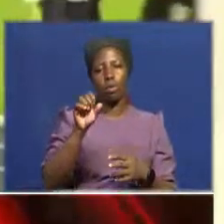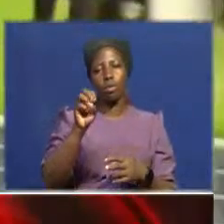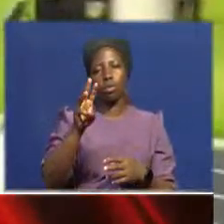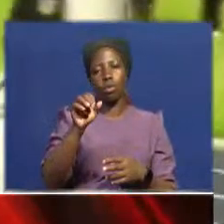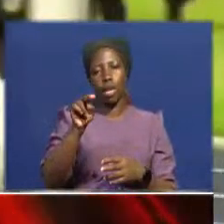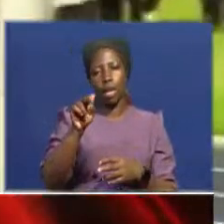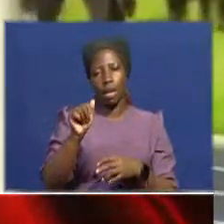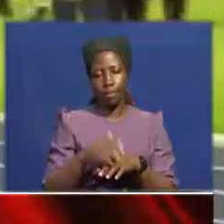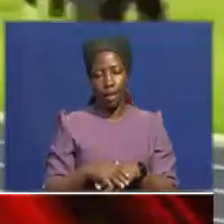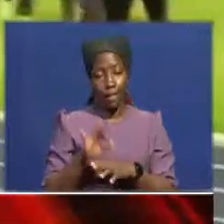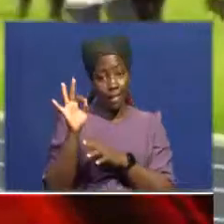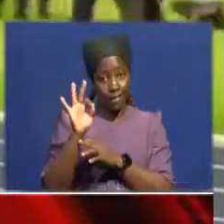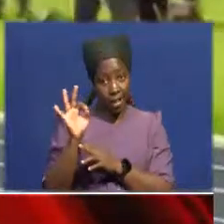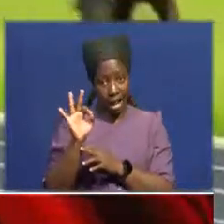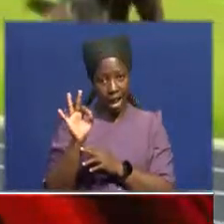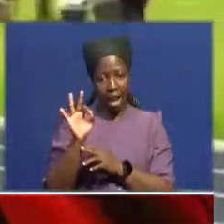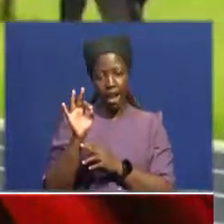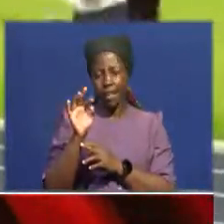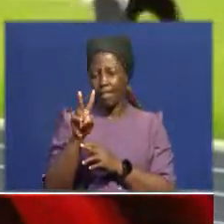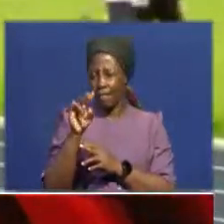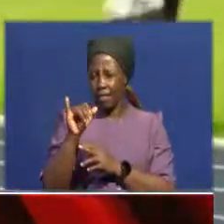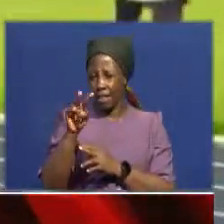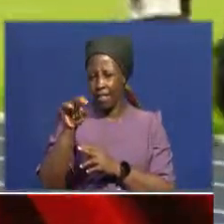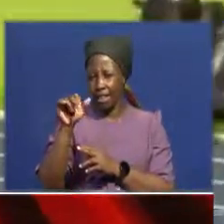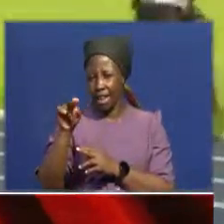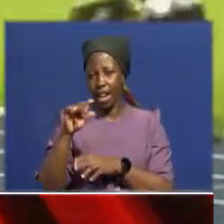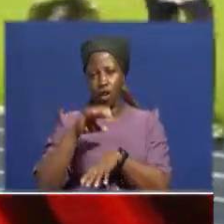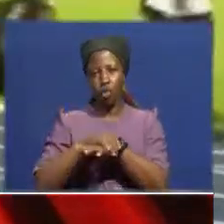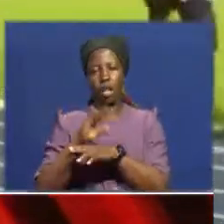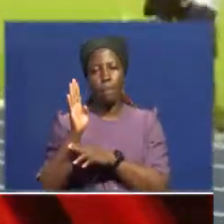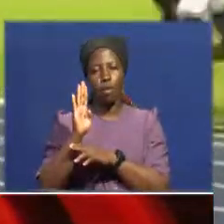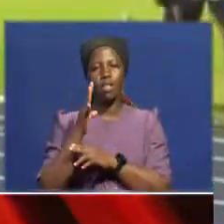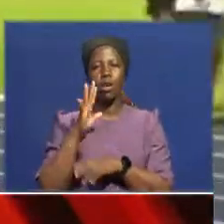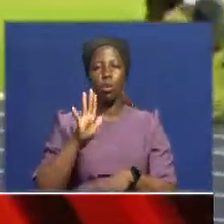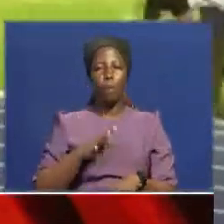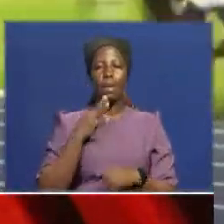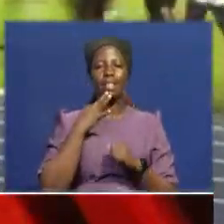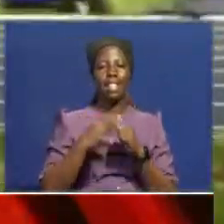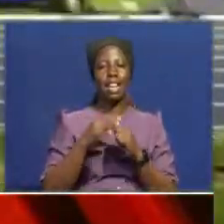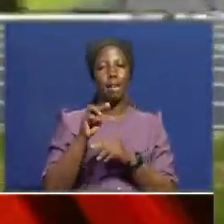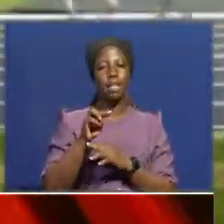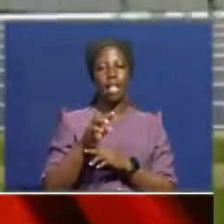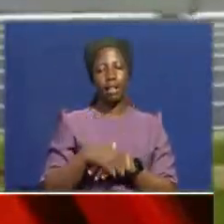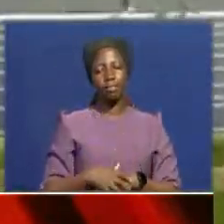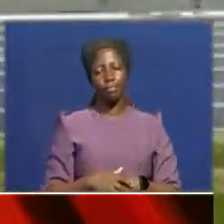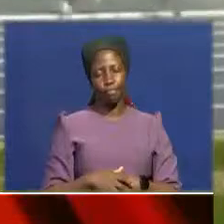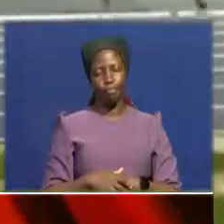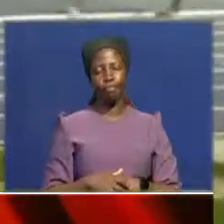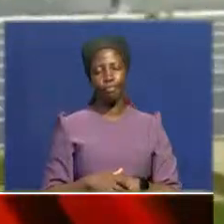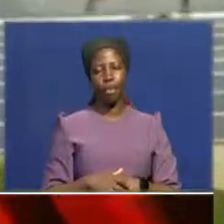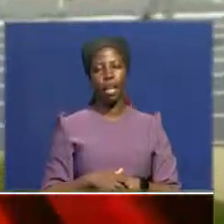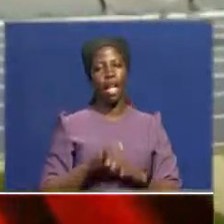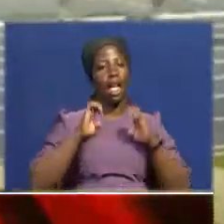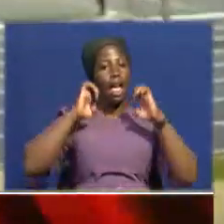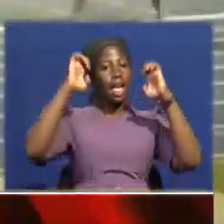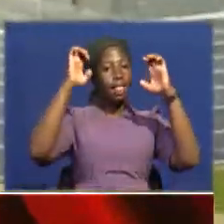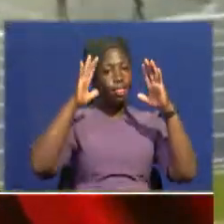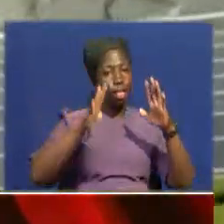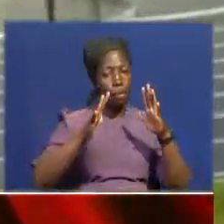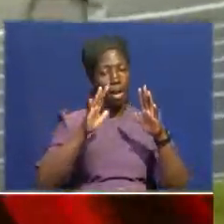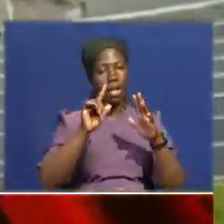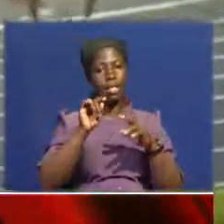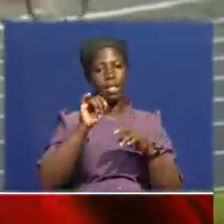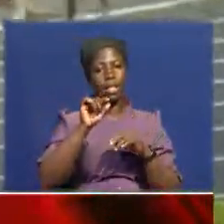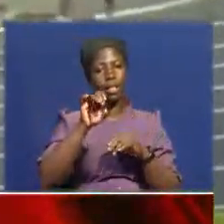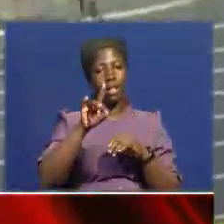Vivian Chebet settled for bronze in the women's 800 meters finals after clocking 2 minutes 27 seconds. Ethiopia's Tige Duguma